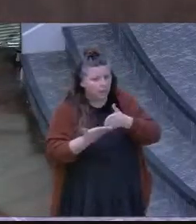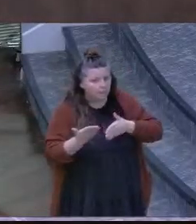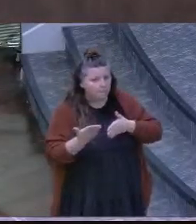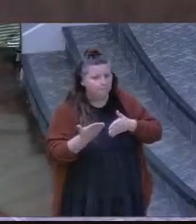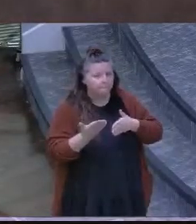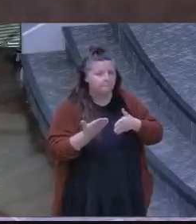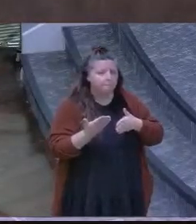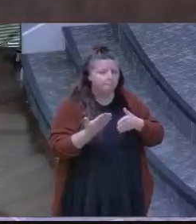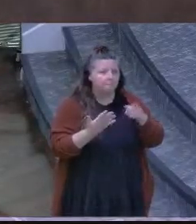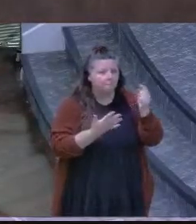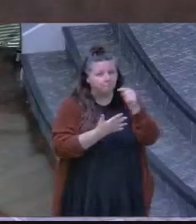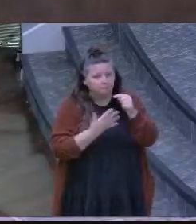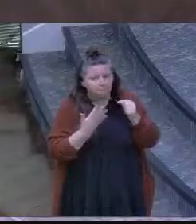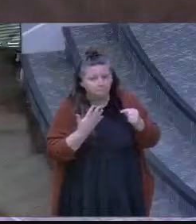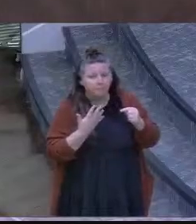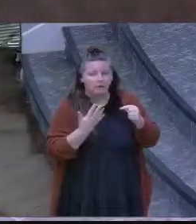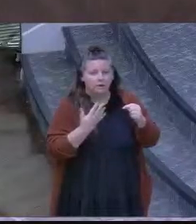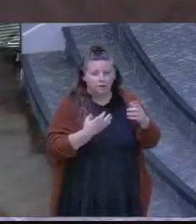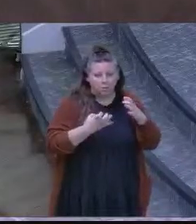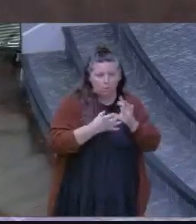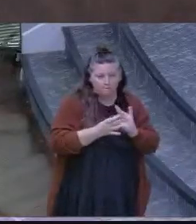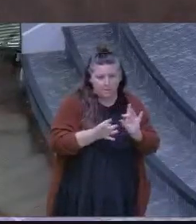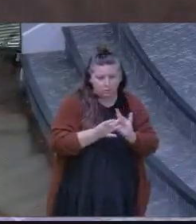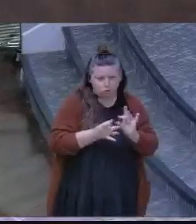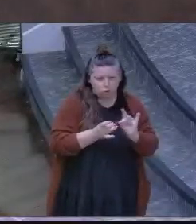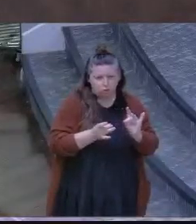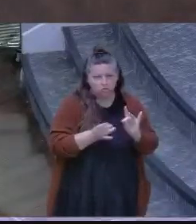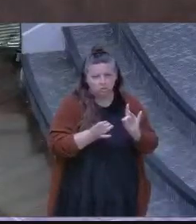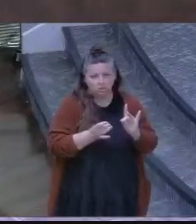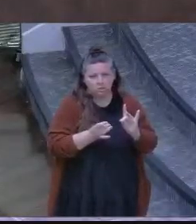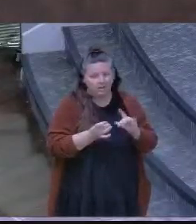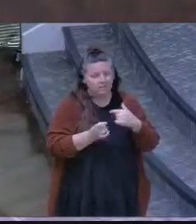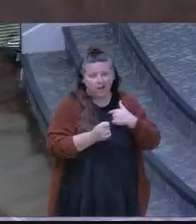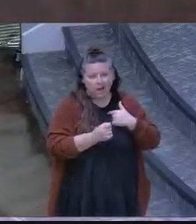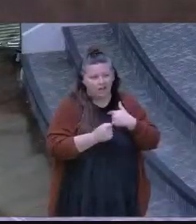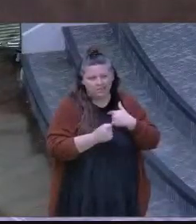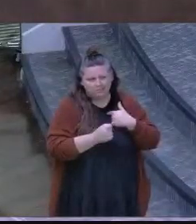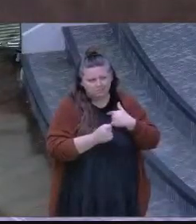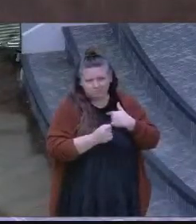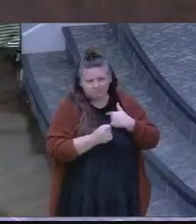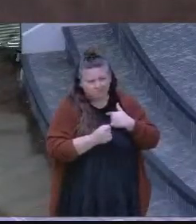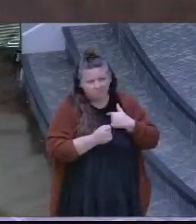to mention here that I did not quite